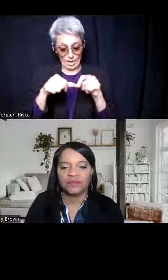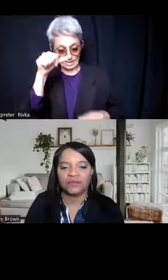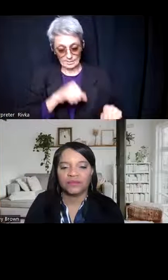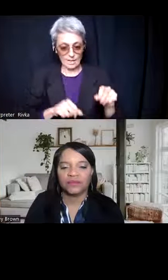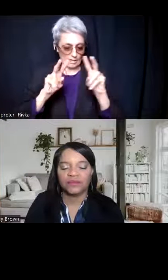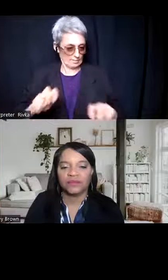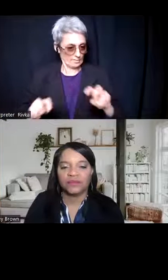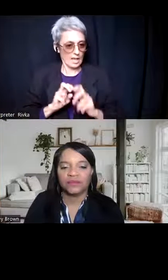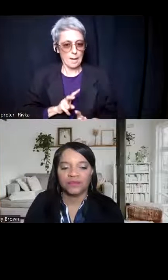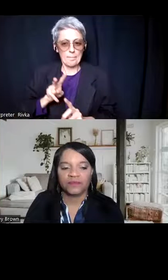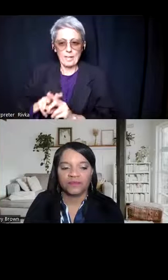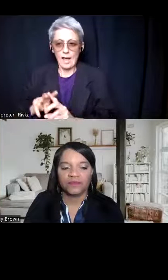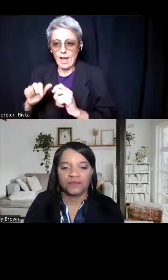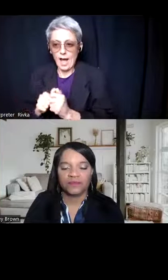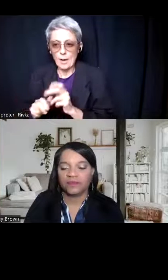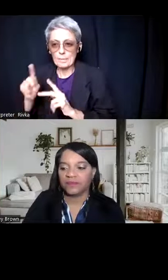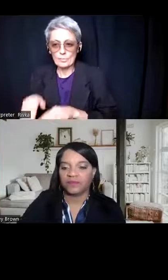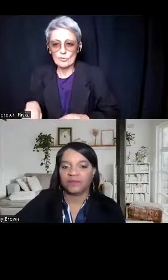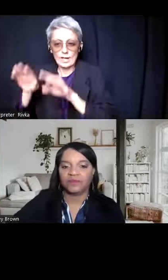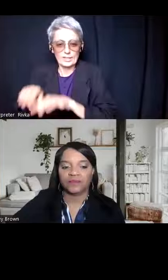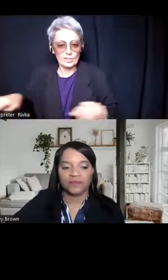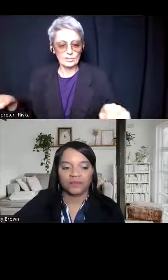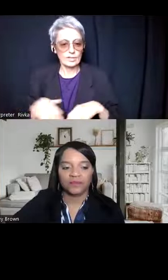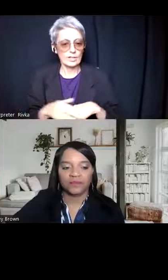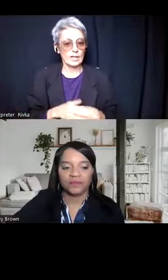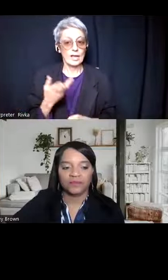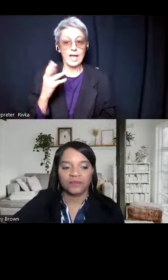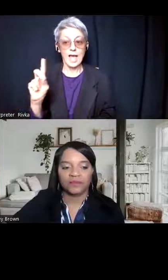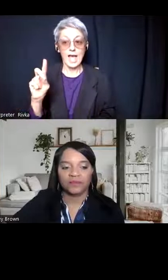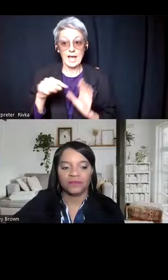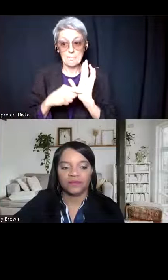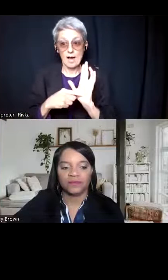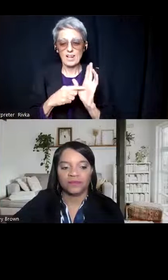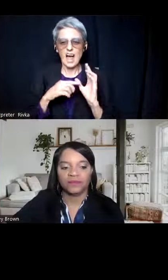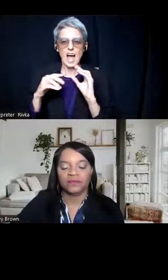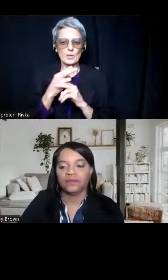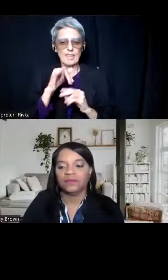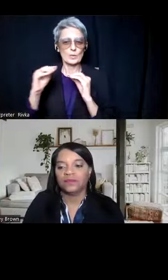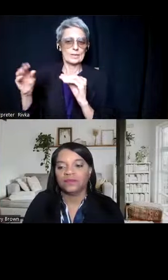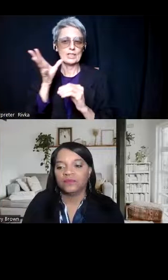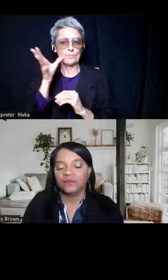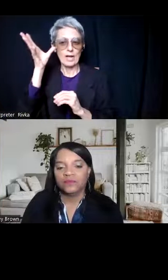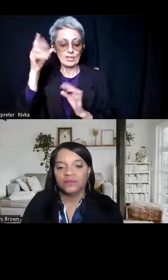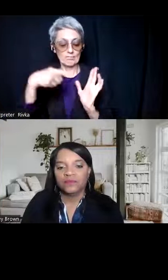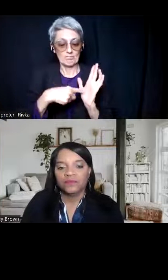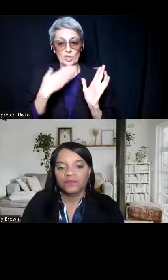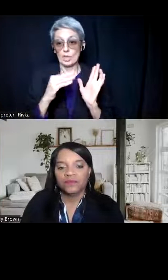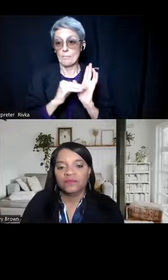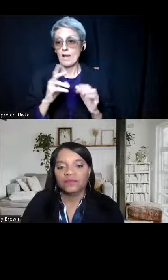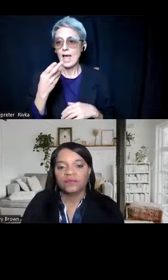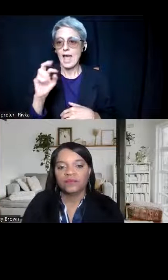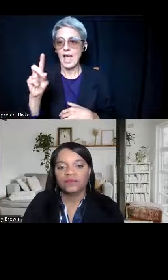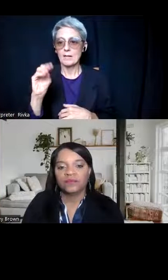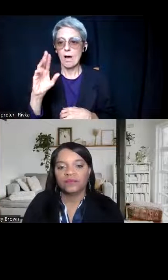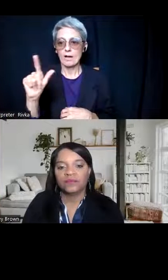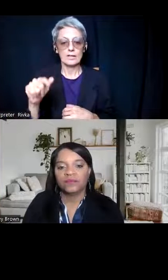parenting. And the hand model of the brain that I use to teach parents is very useful to understand that. So if you take your thumb and put it in